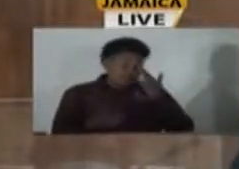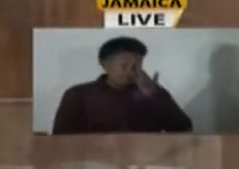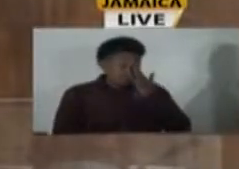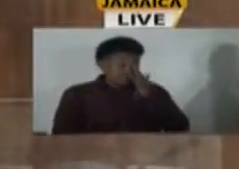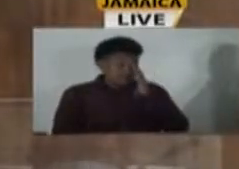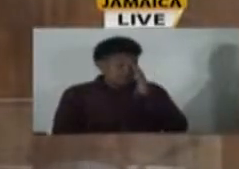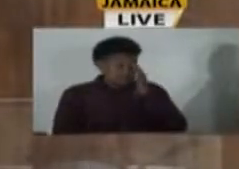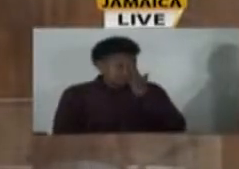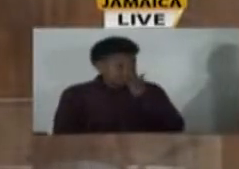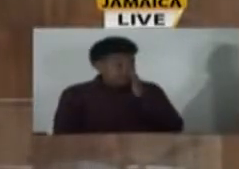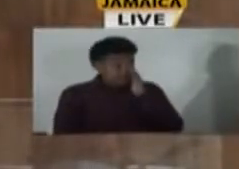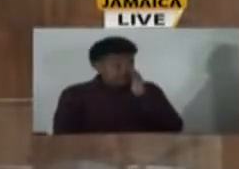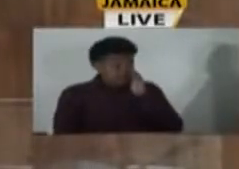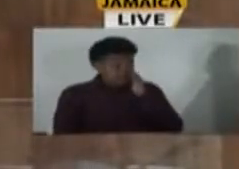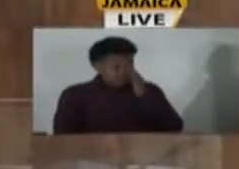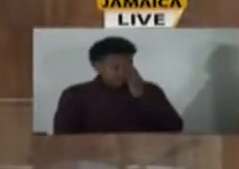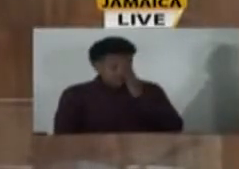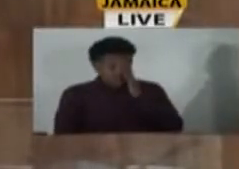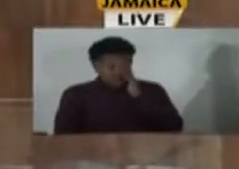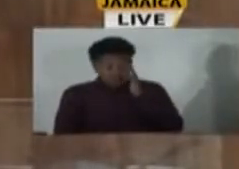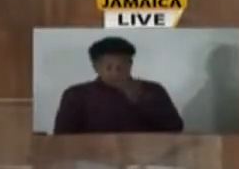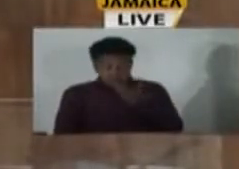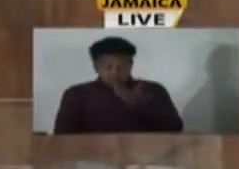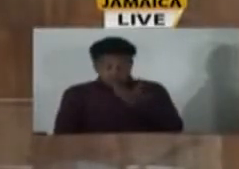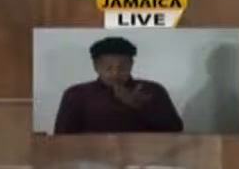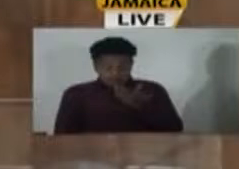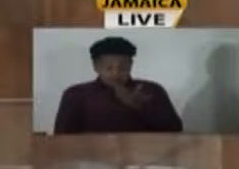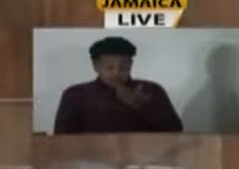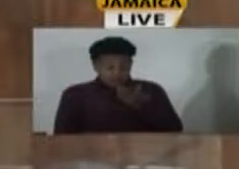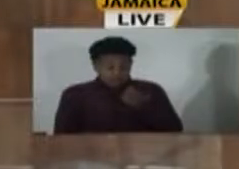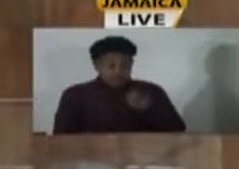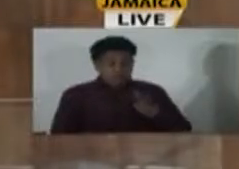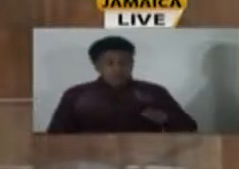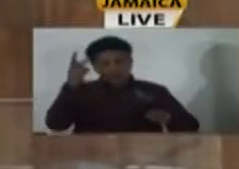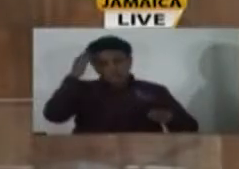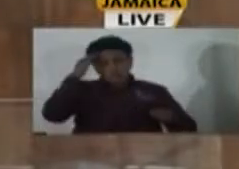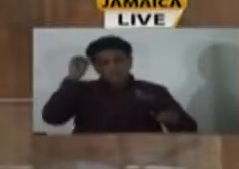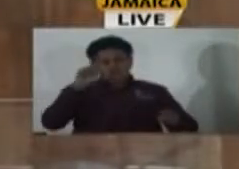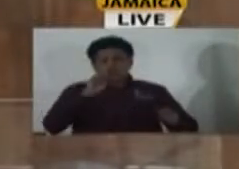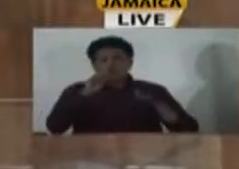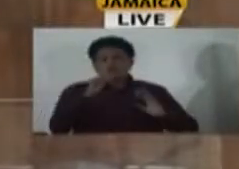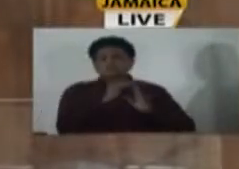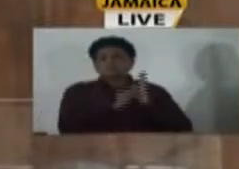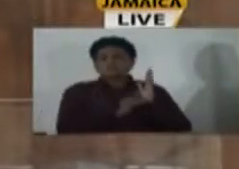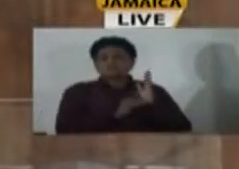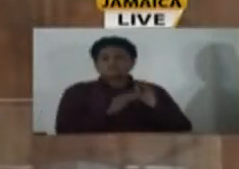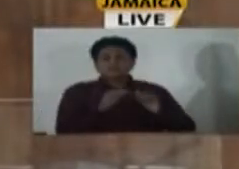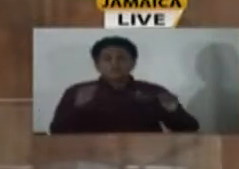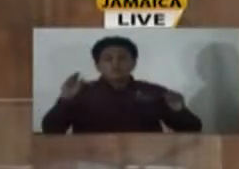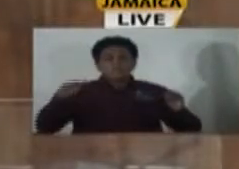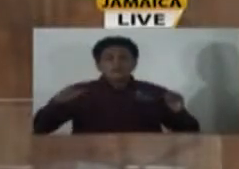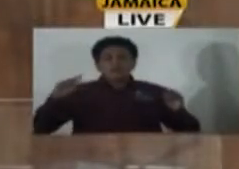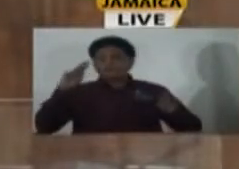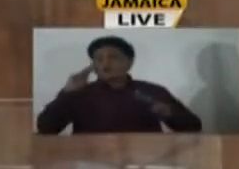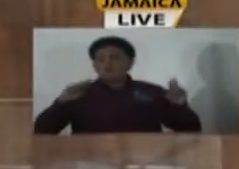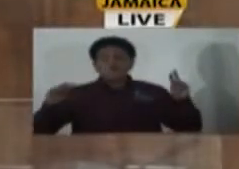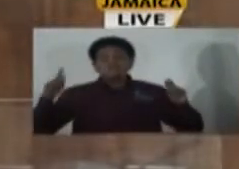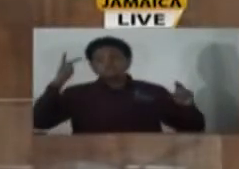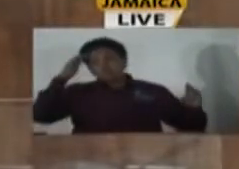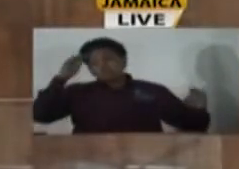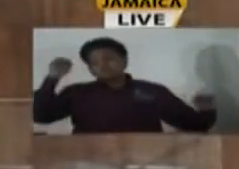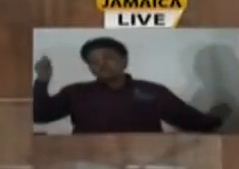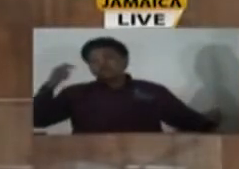says that the Prime Minister can make these orders of his own volition. There is no parliamentary oversight